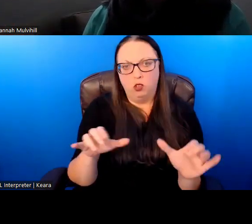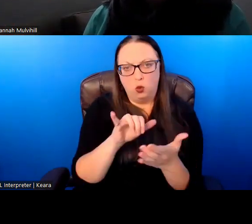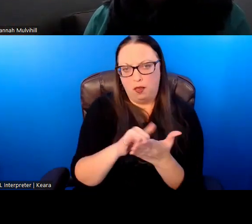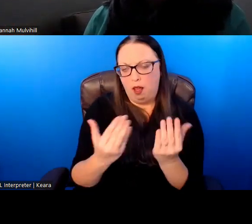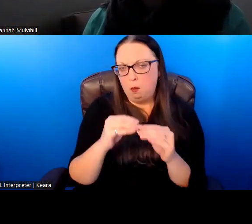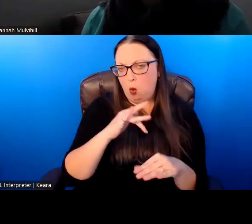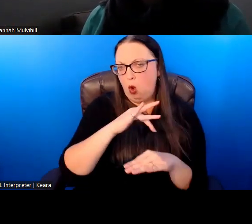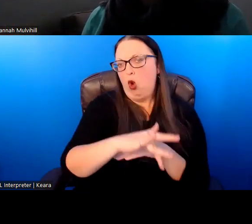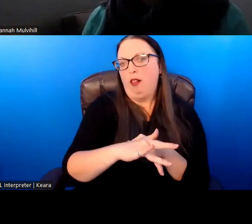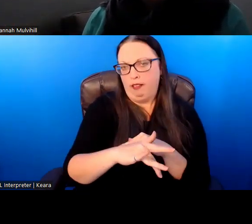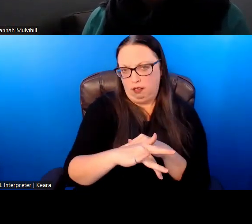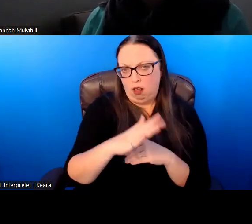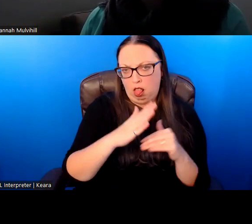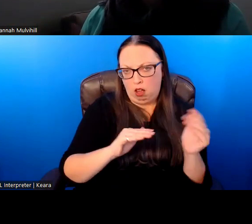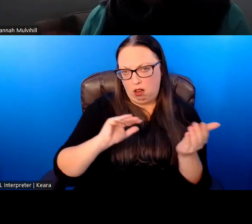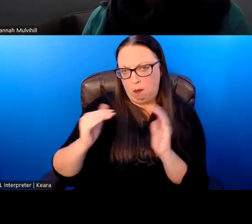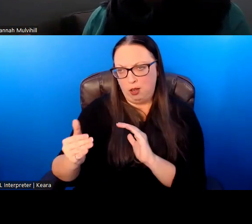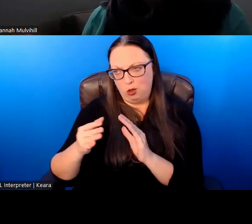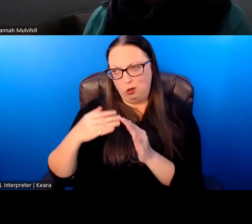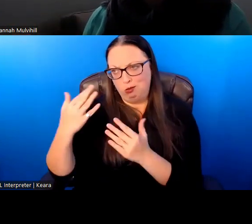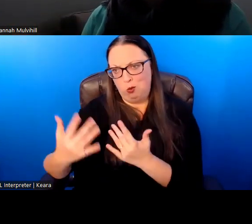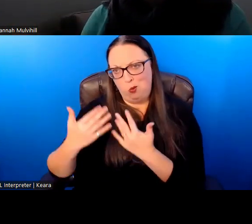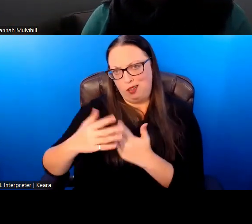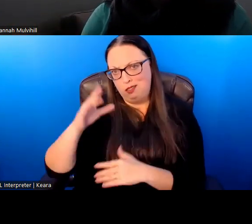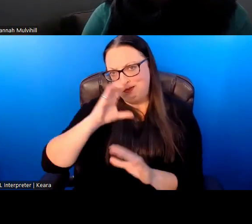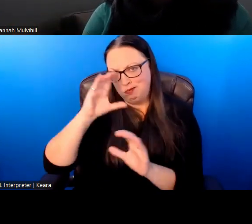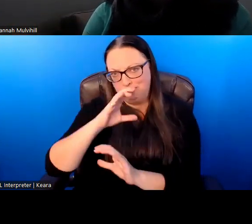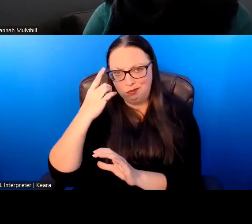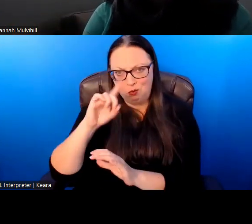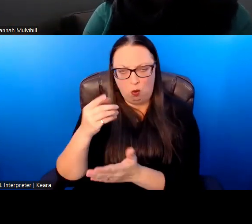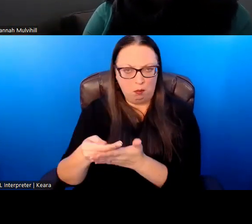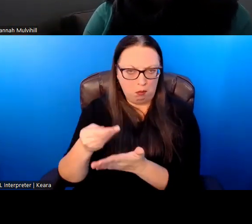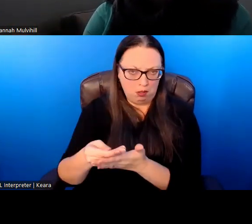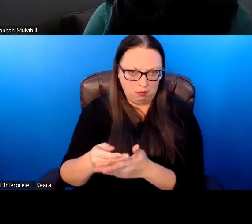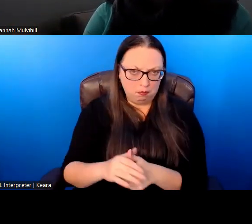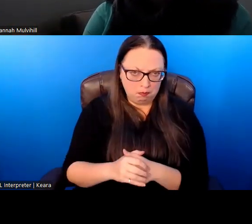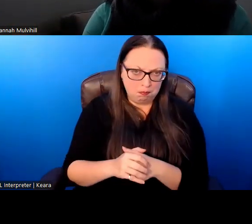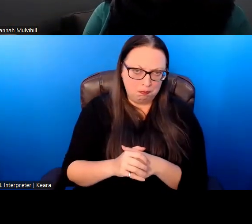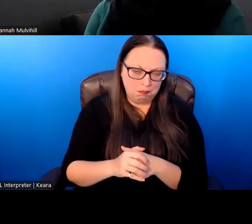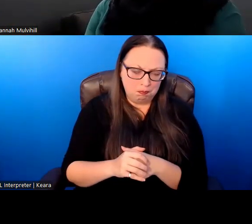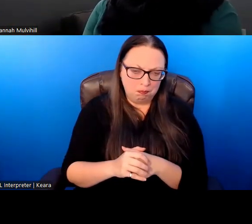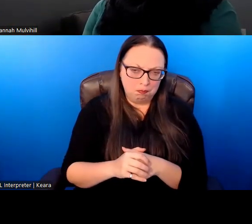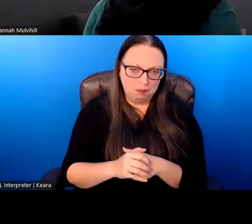have been able to do if we had to wait to seek and solidify funding.